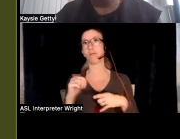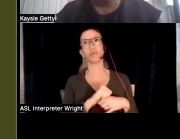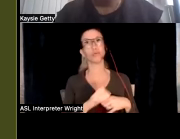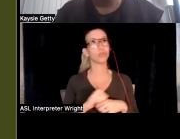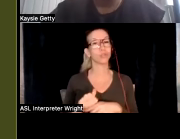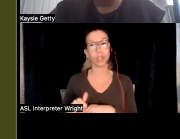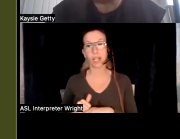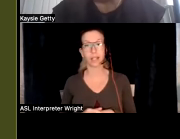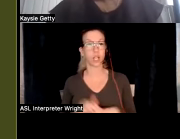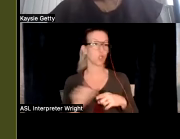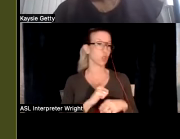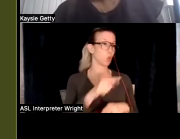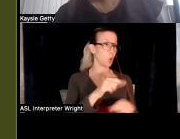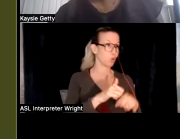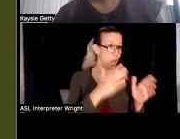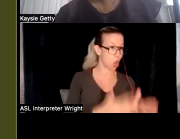of trainers. We train direct service staff who work with